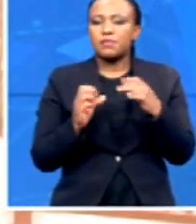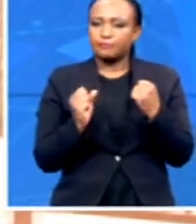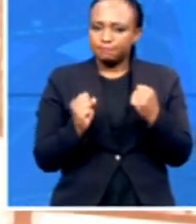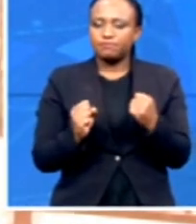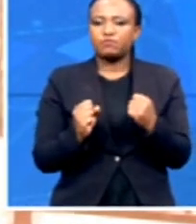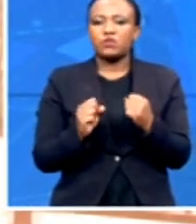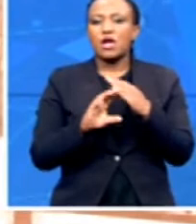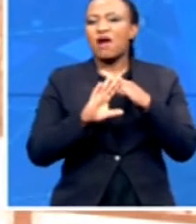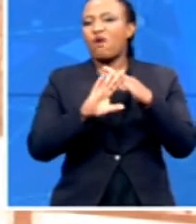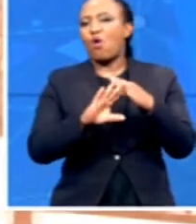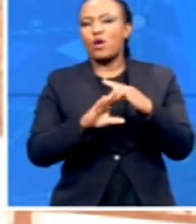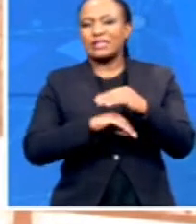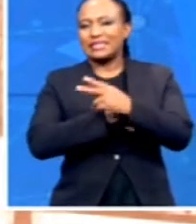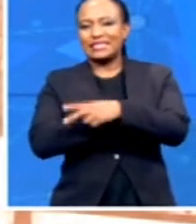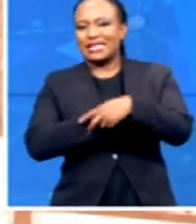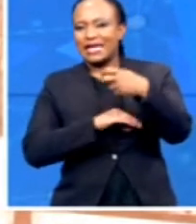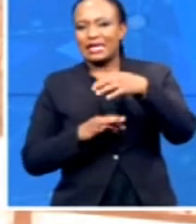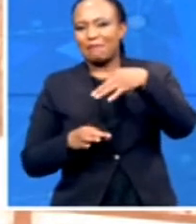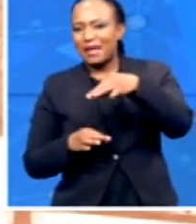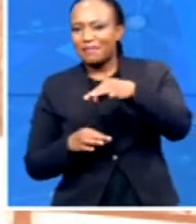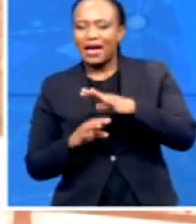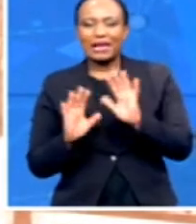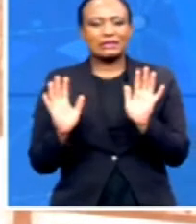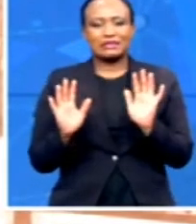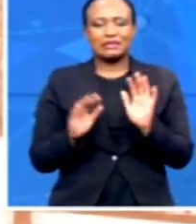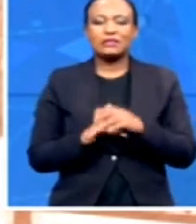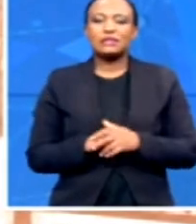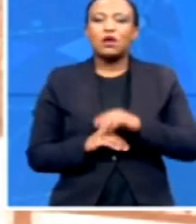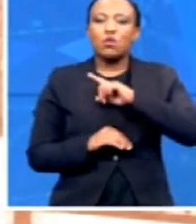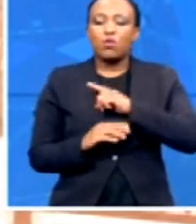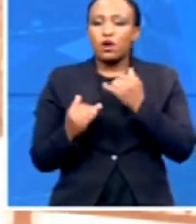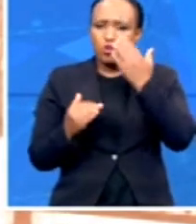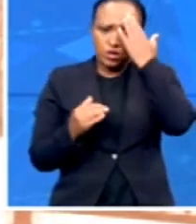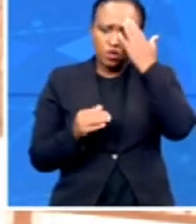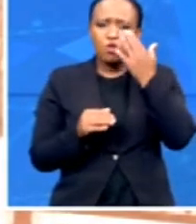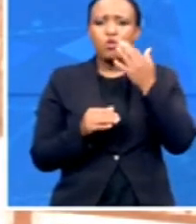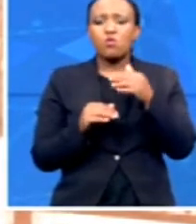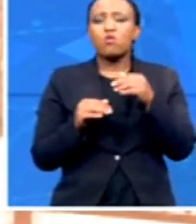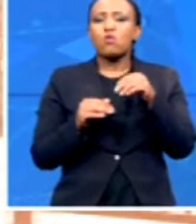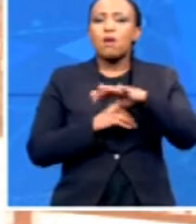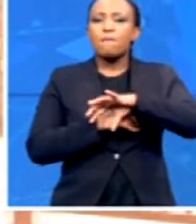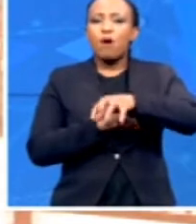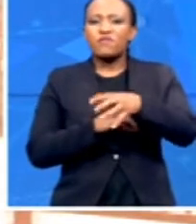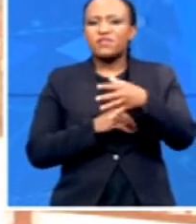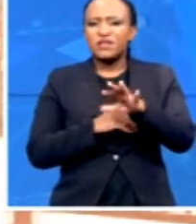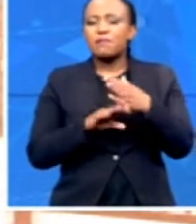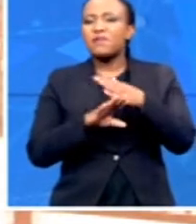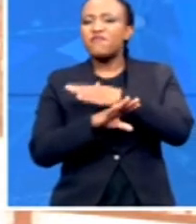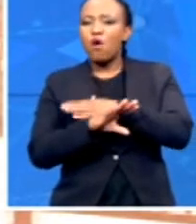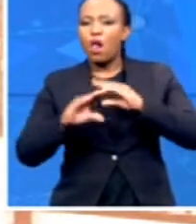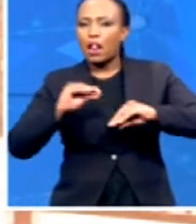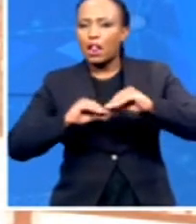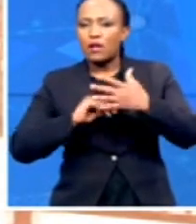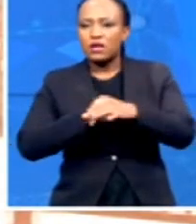final exams. We know that the province is no stranger to scandals of cheating, Desiree, but the MEC basically saying that she believes that